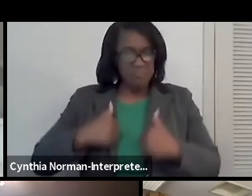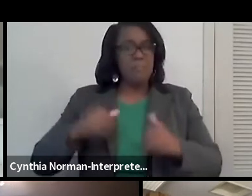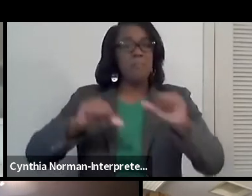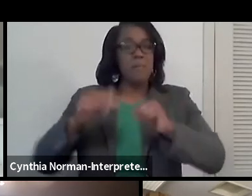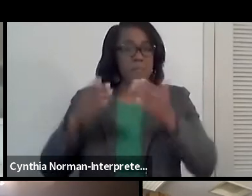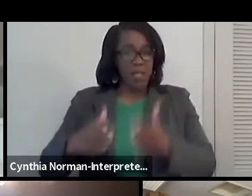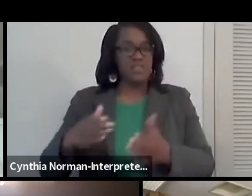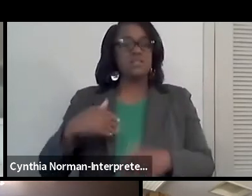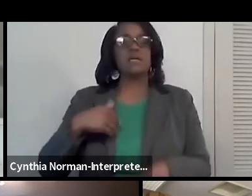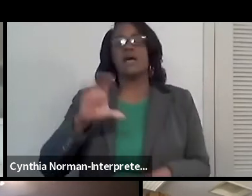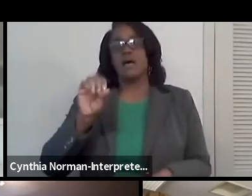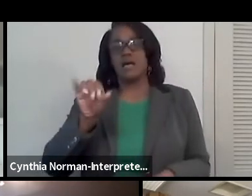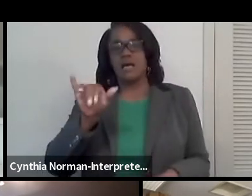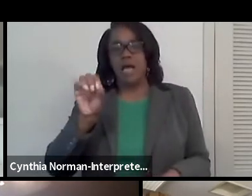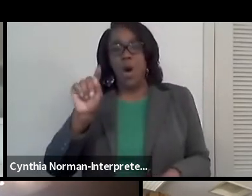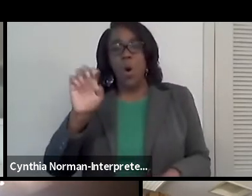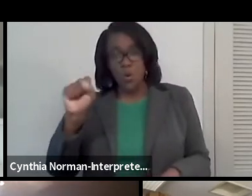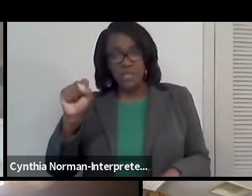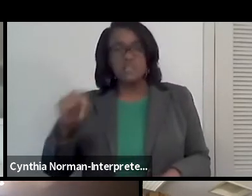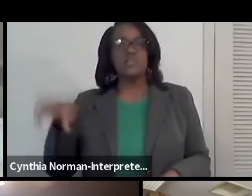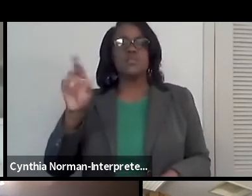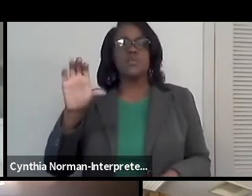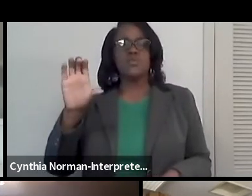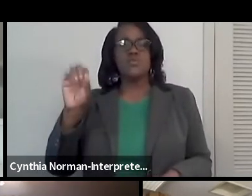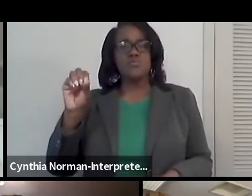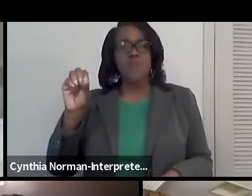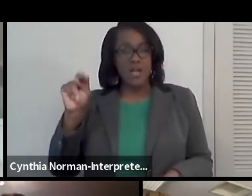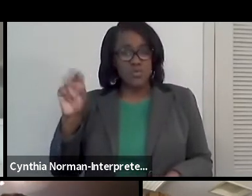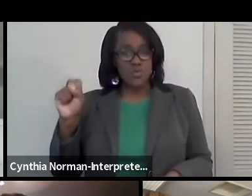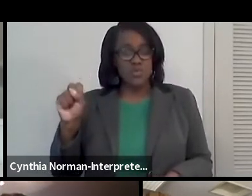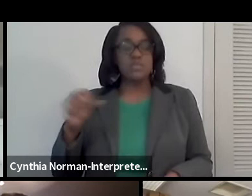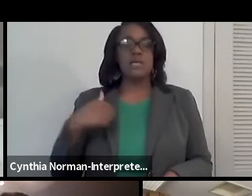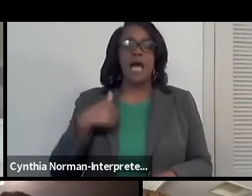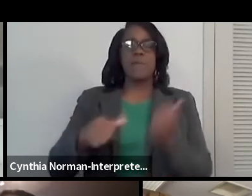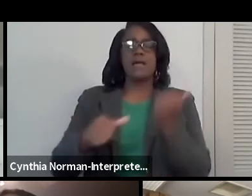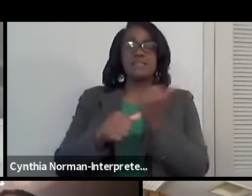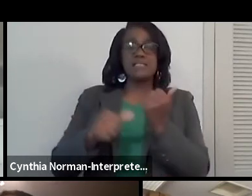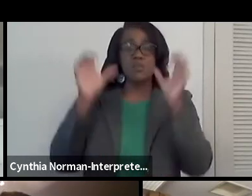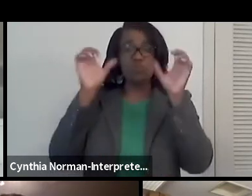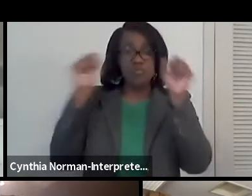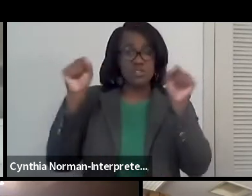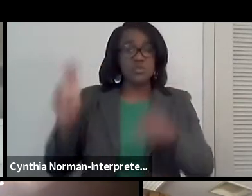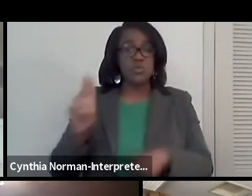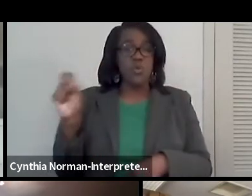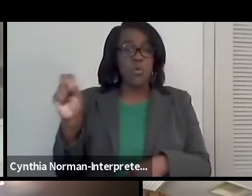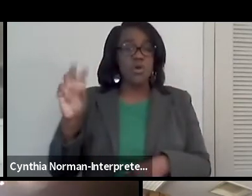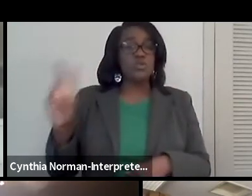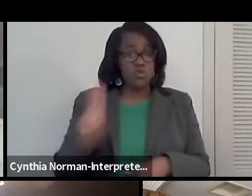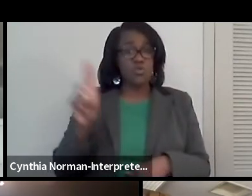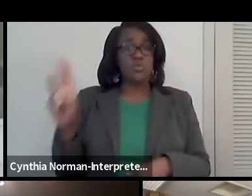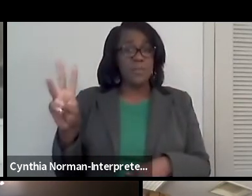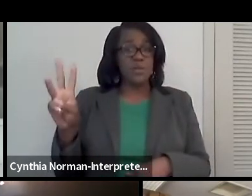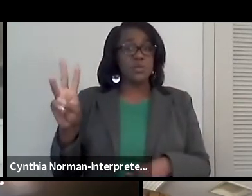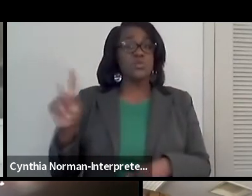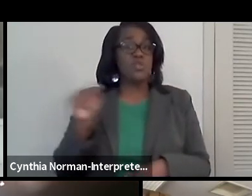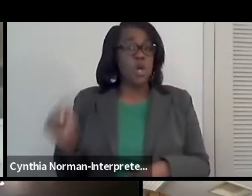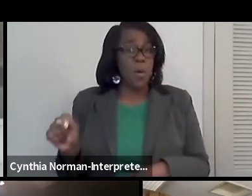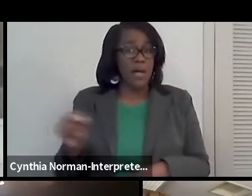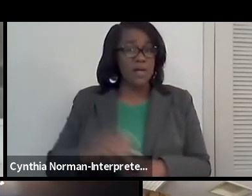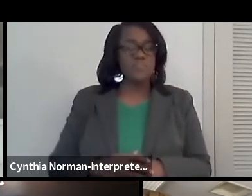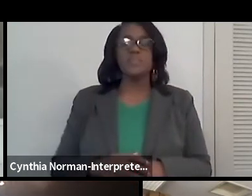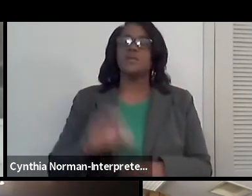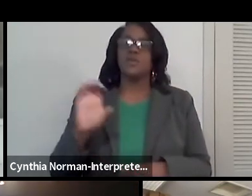coyotes and raccoons and urban systems. I'm assistant professor at the University of Washington, Tacoma right now. And kind of what Christine was